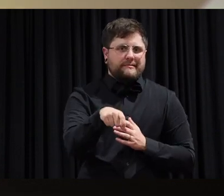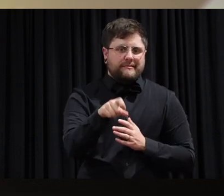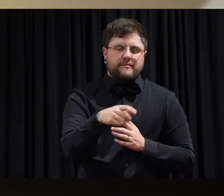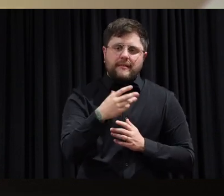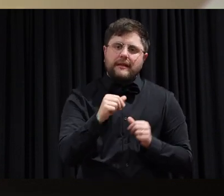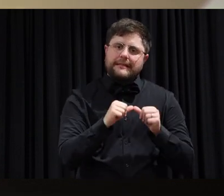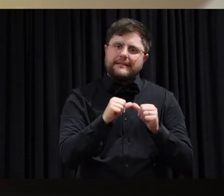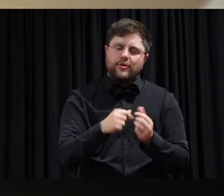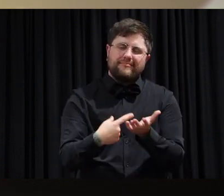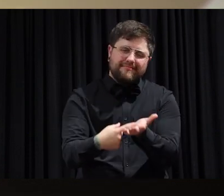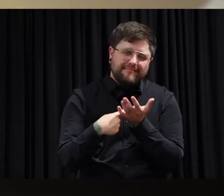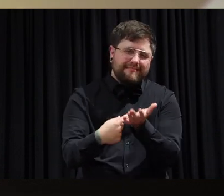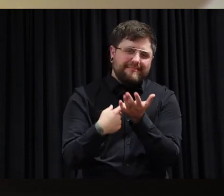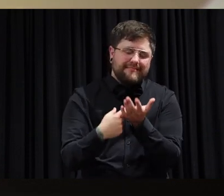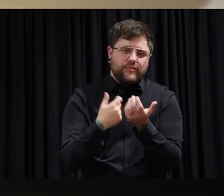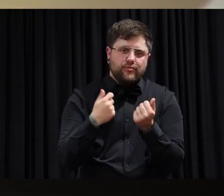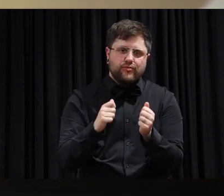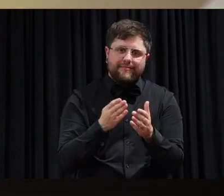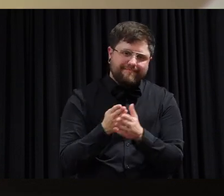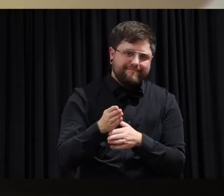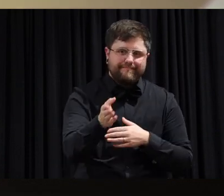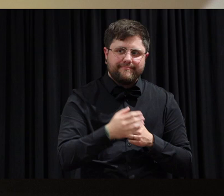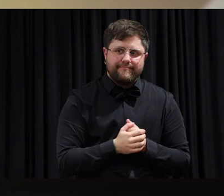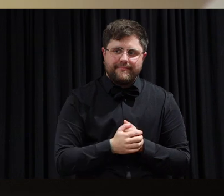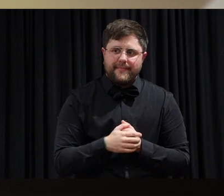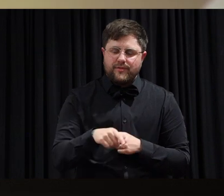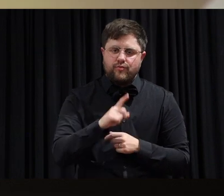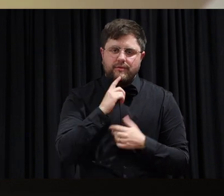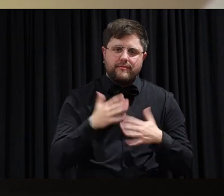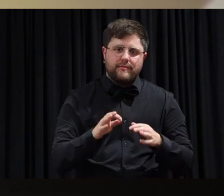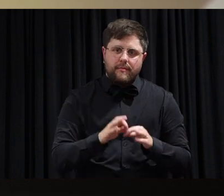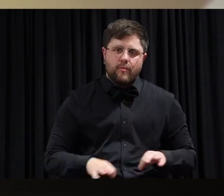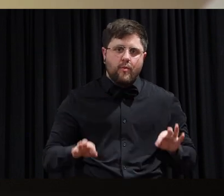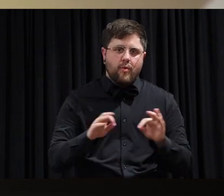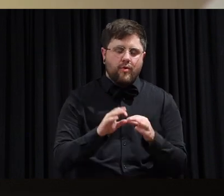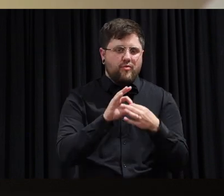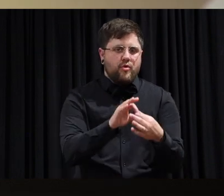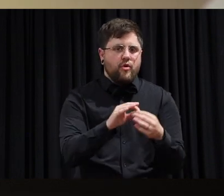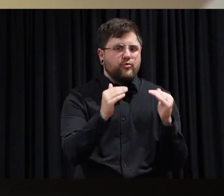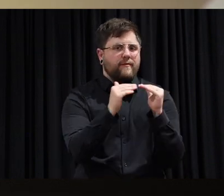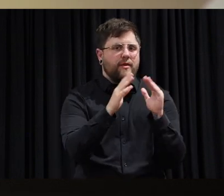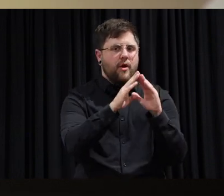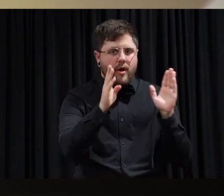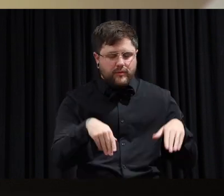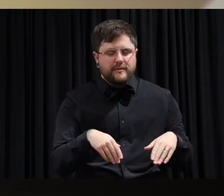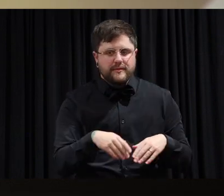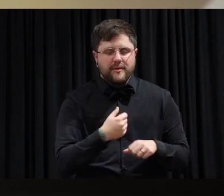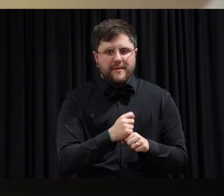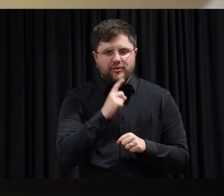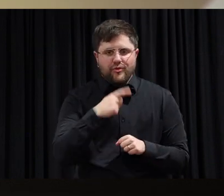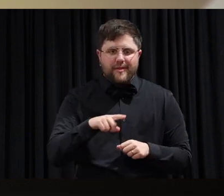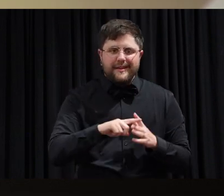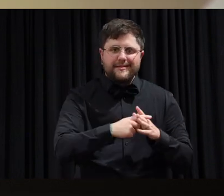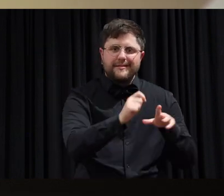and continue to talk to them to hope that we can get through. It's very important when it comes to fair housing that these things and these